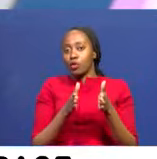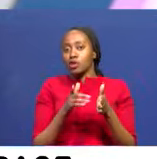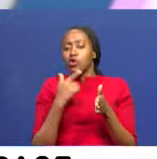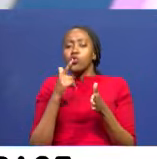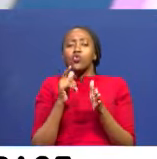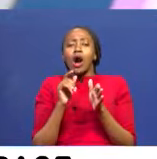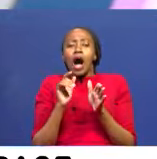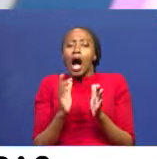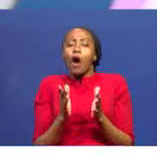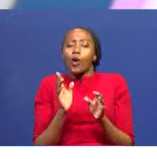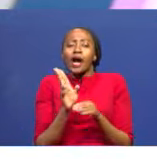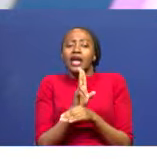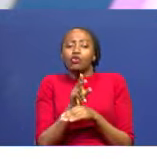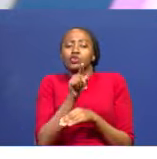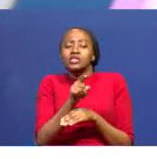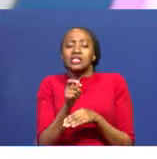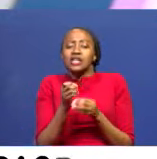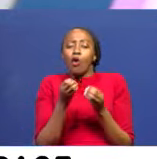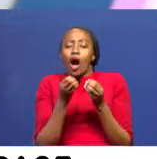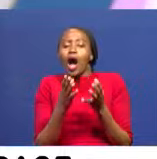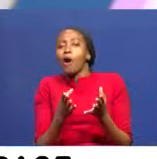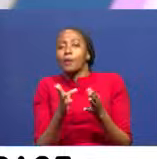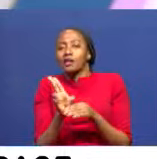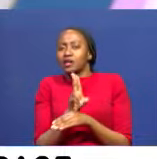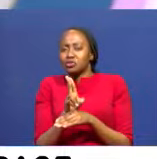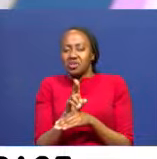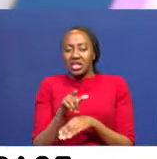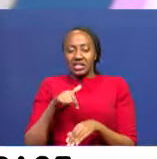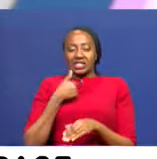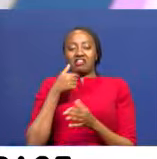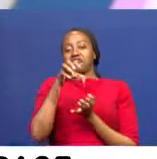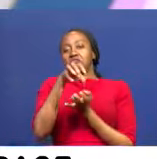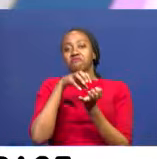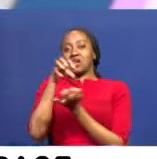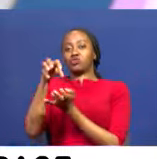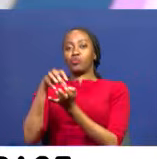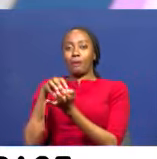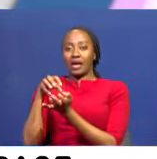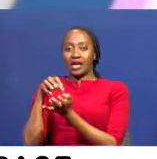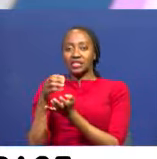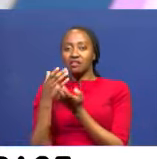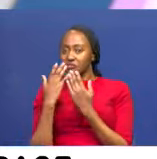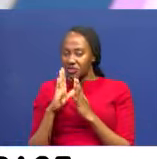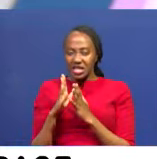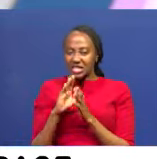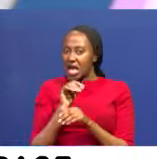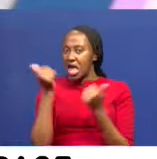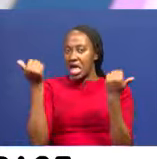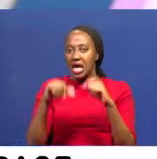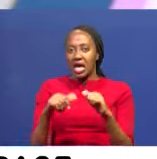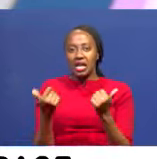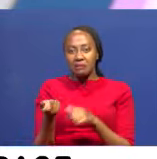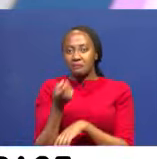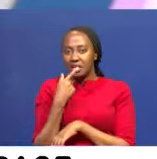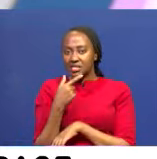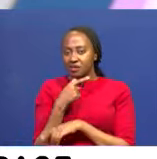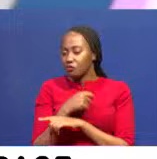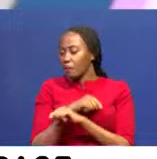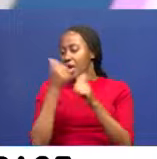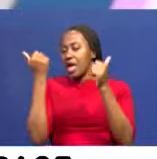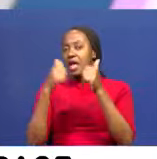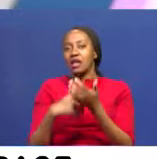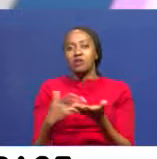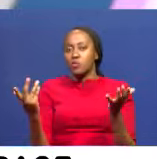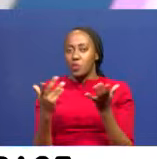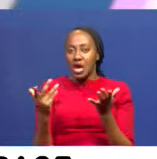use this, or how many should I use? Because that picking of just any medicine from anywhere